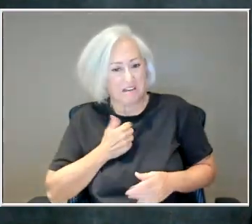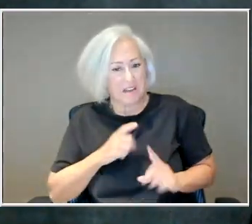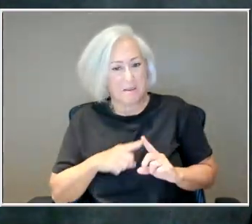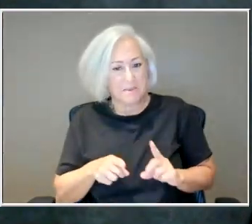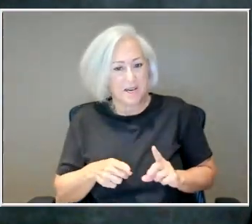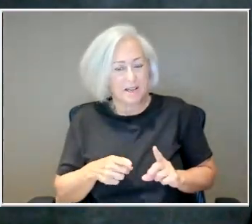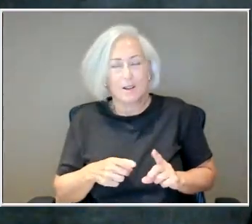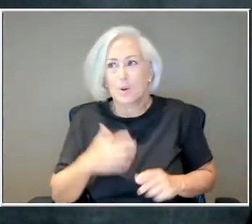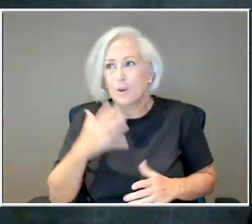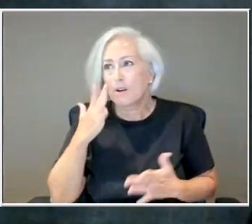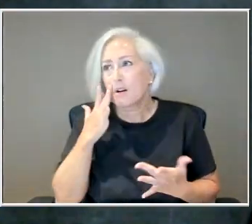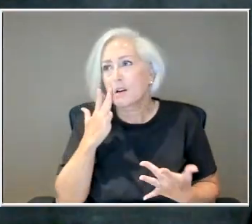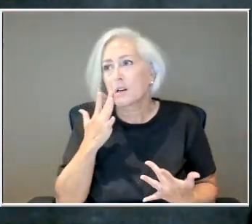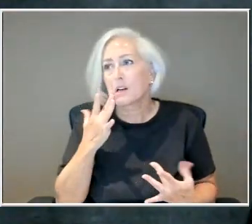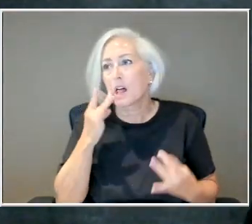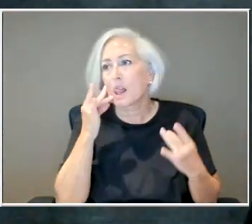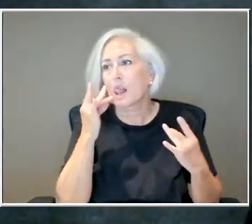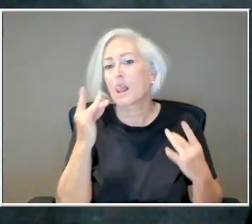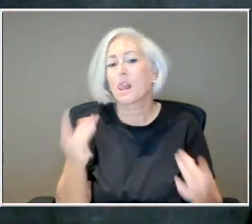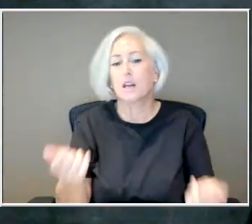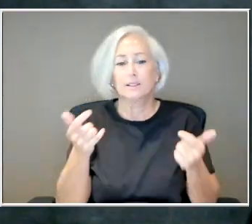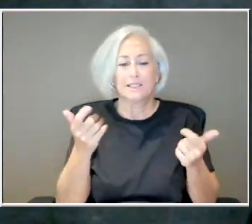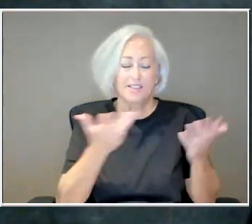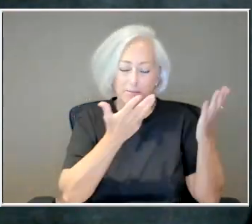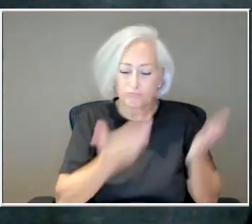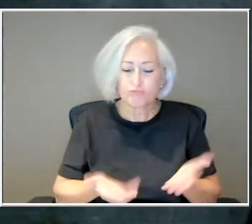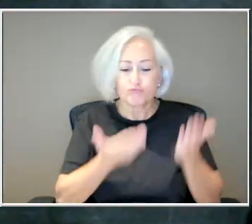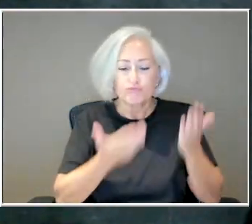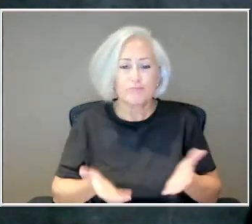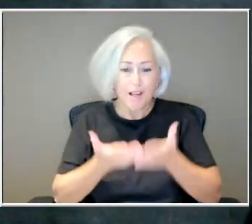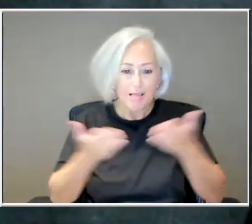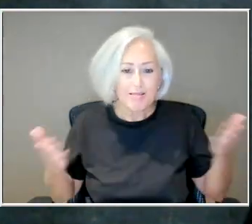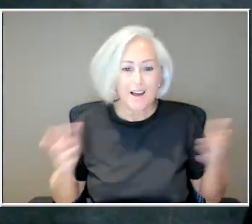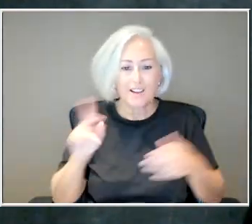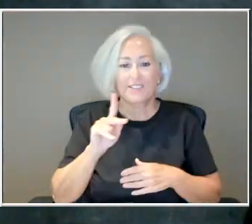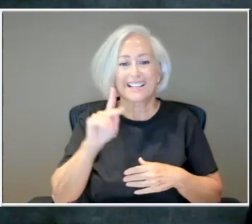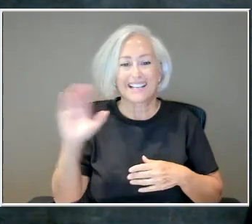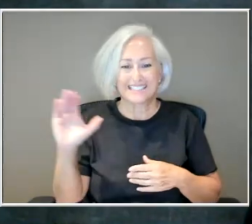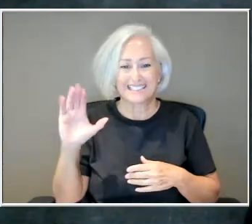in a lifetime experience. They brought all sorts of Kansas City barbecue up and had